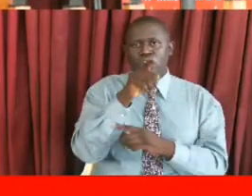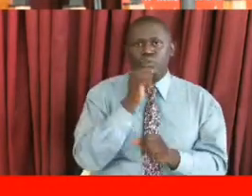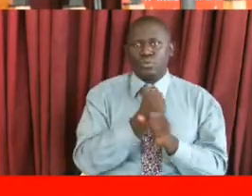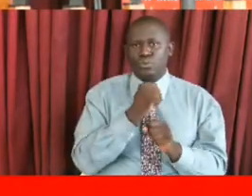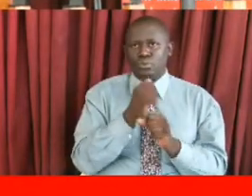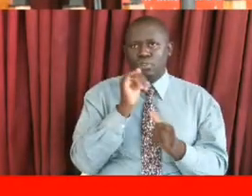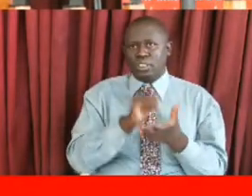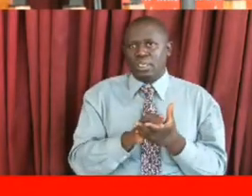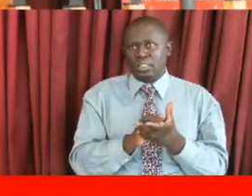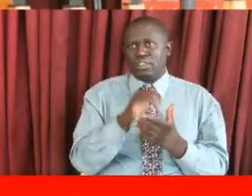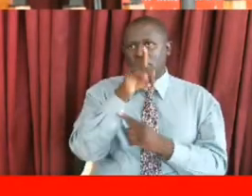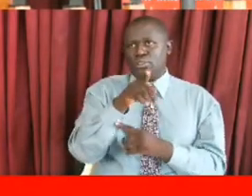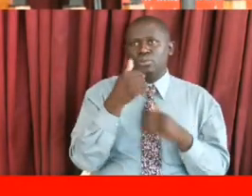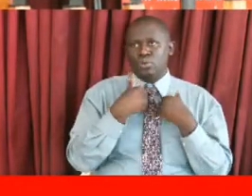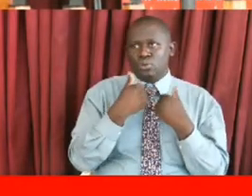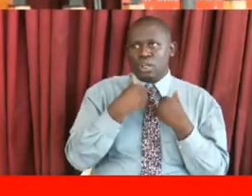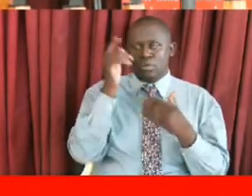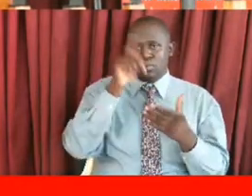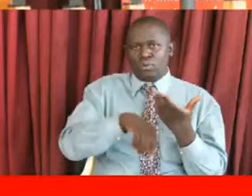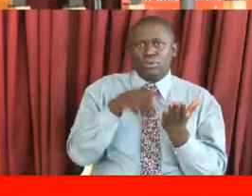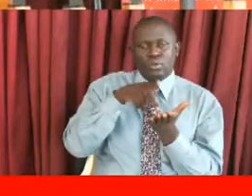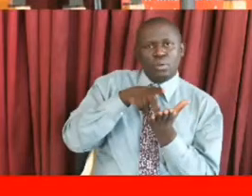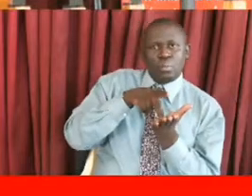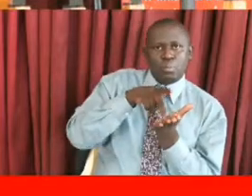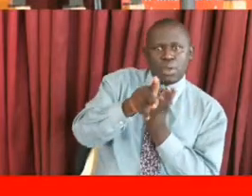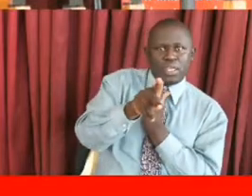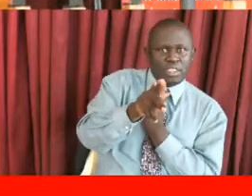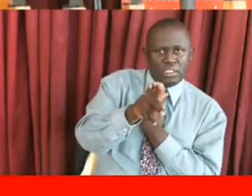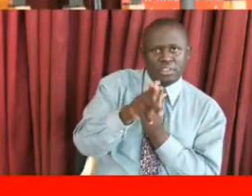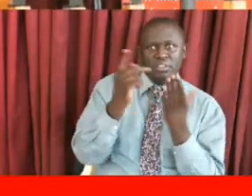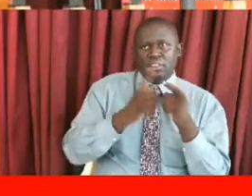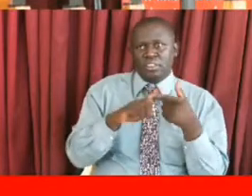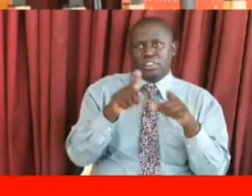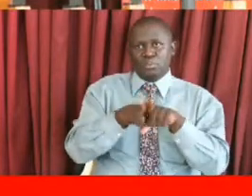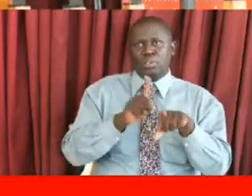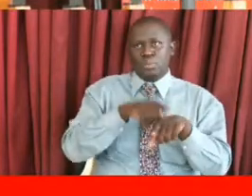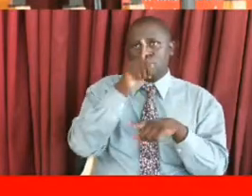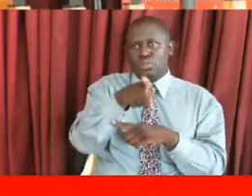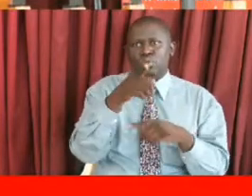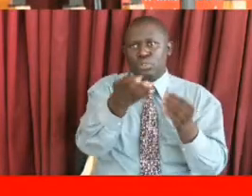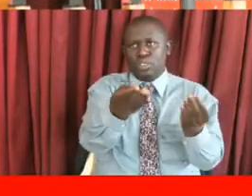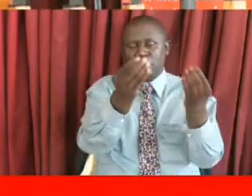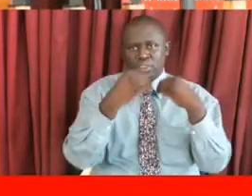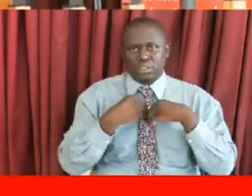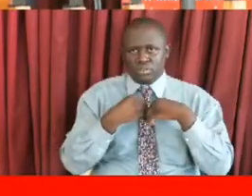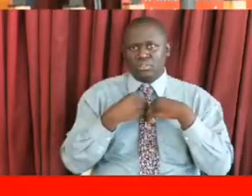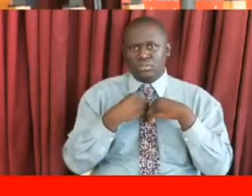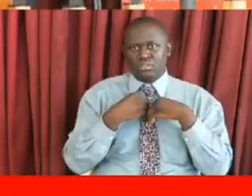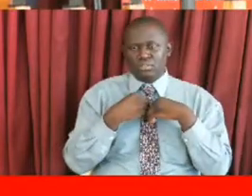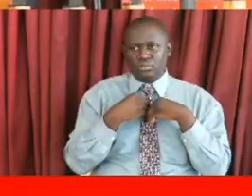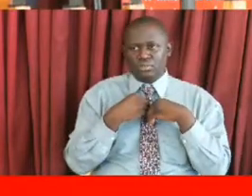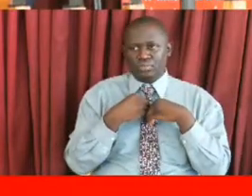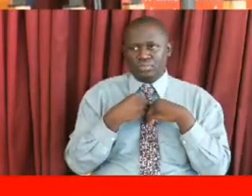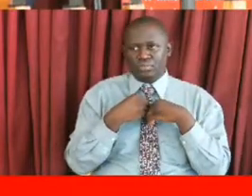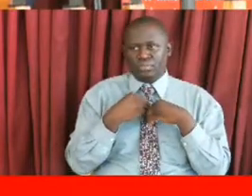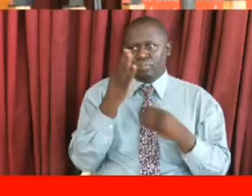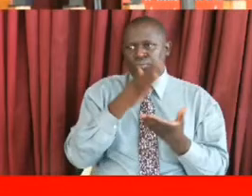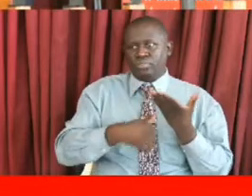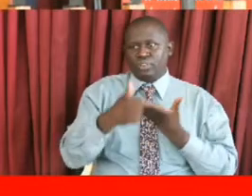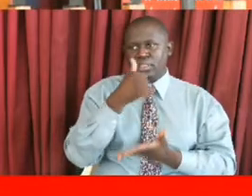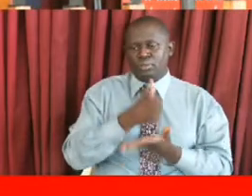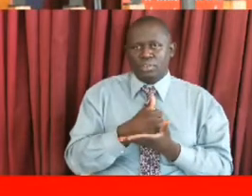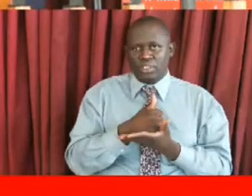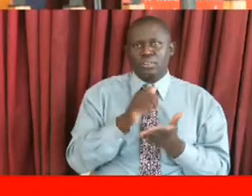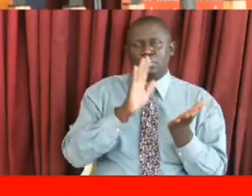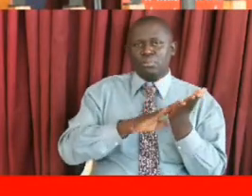that you have paid you receive what you have amen amen